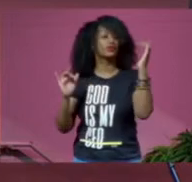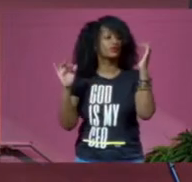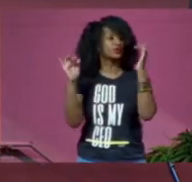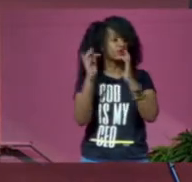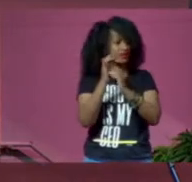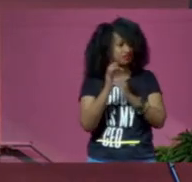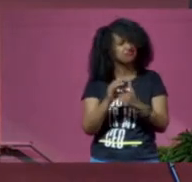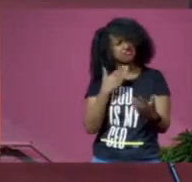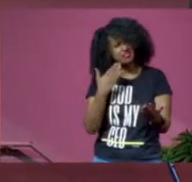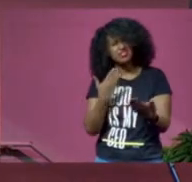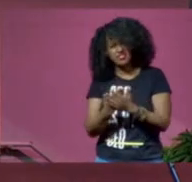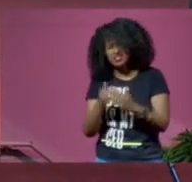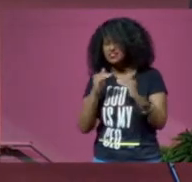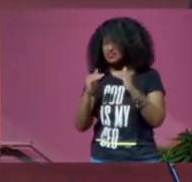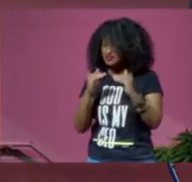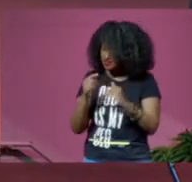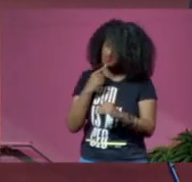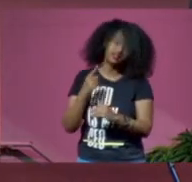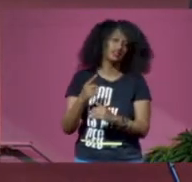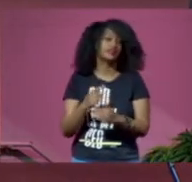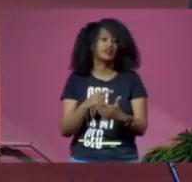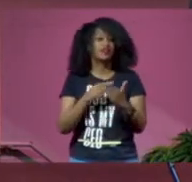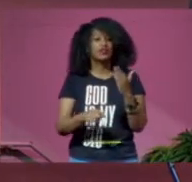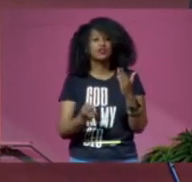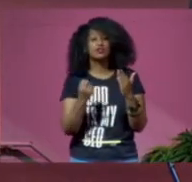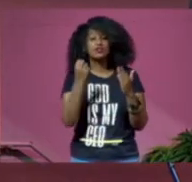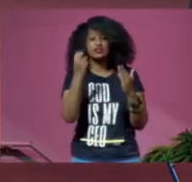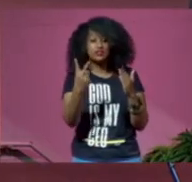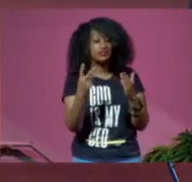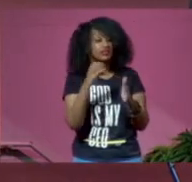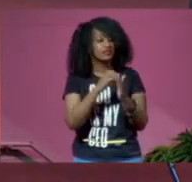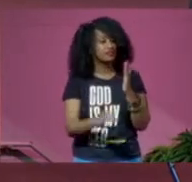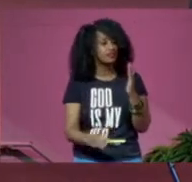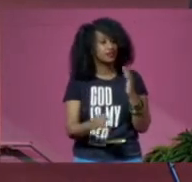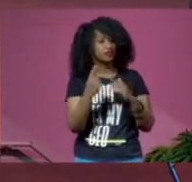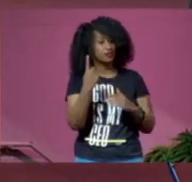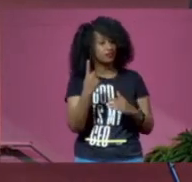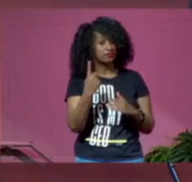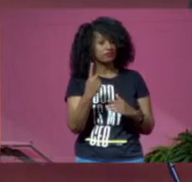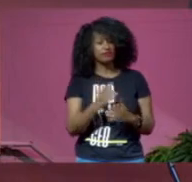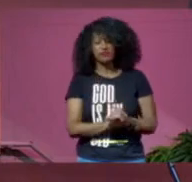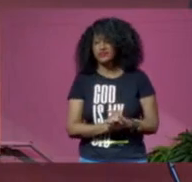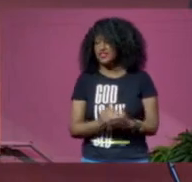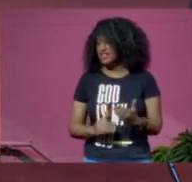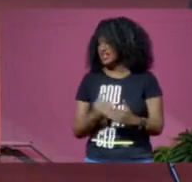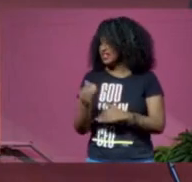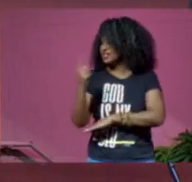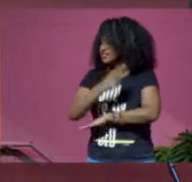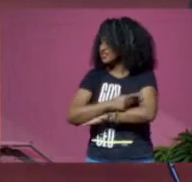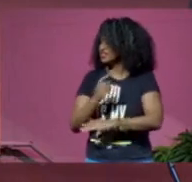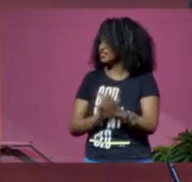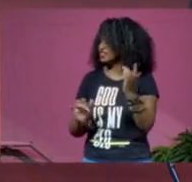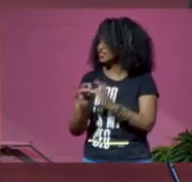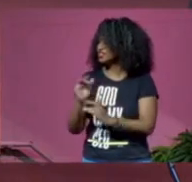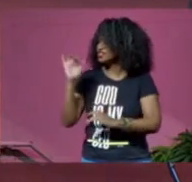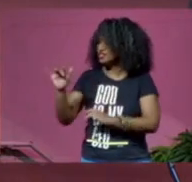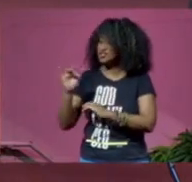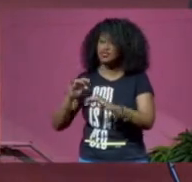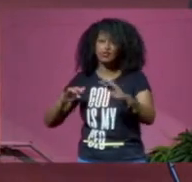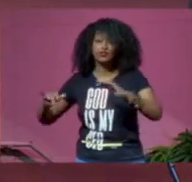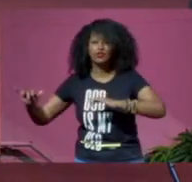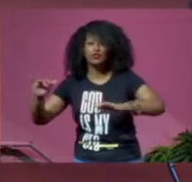that's fair to say, because verse 12 of chapter 1 of Mark's gospel says that the next day he went into the wilderness and